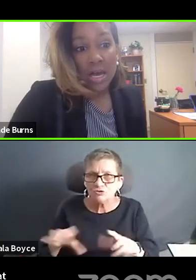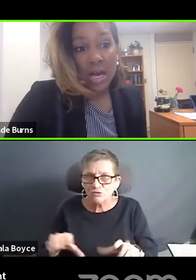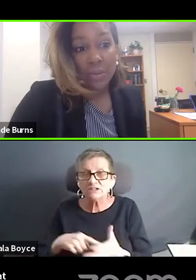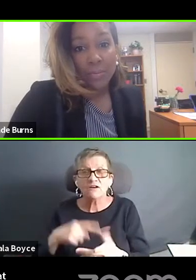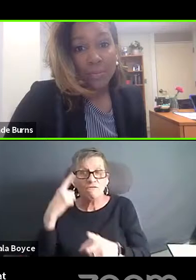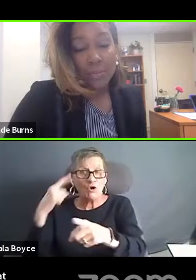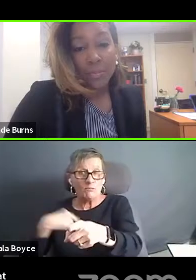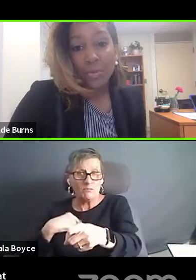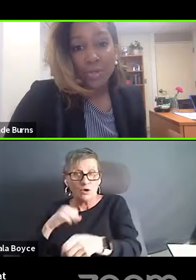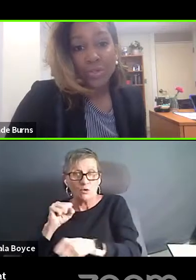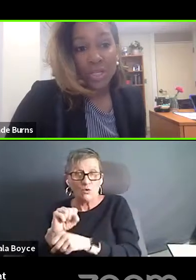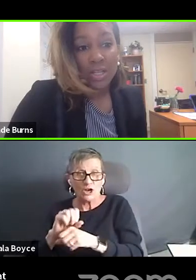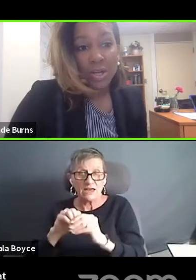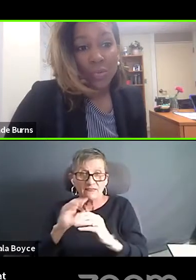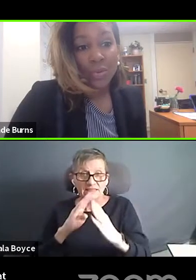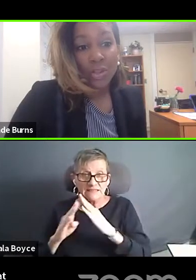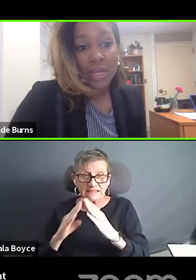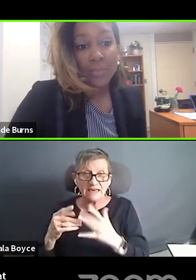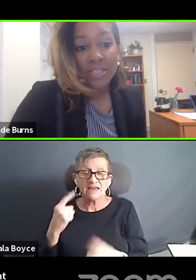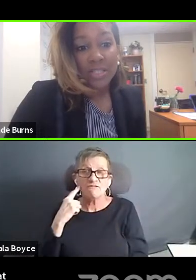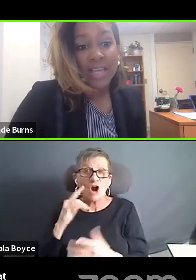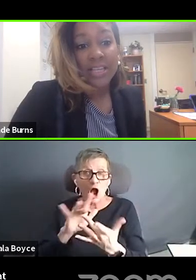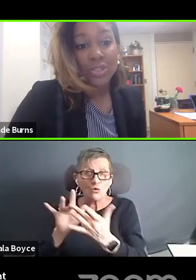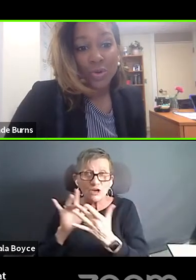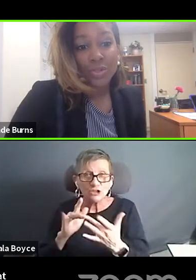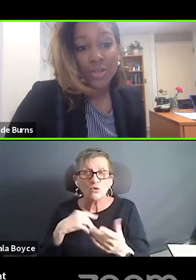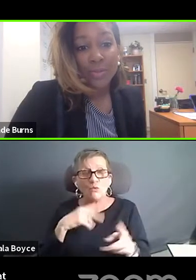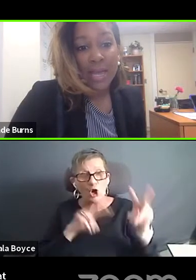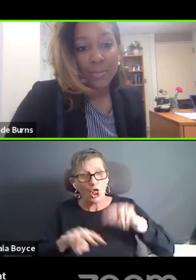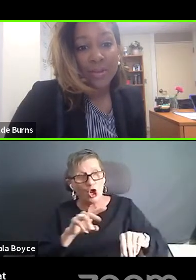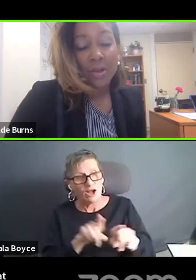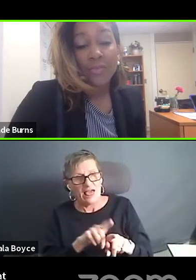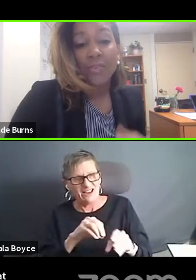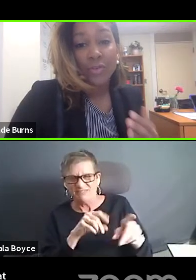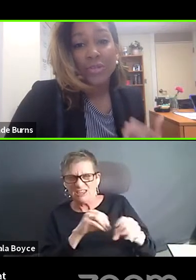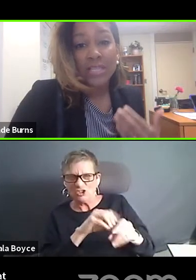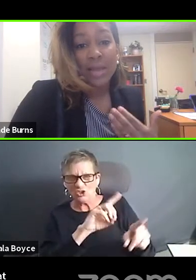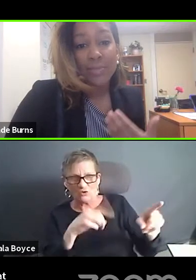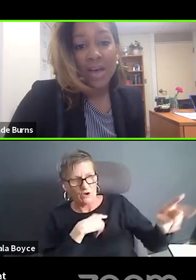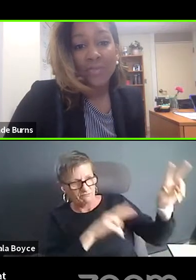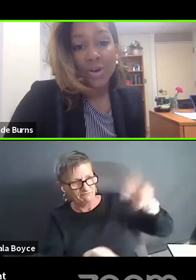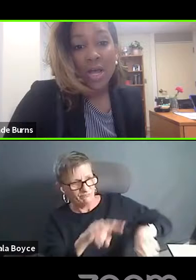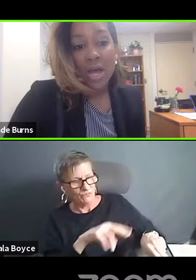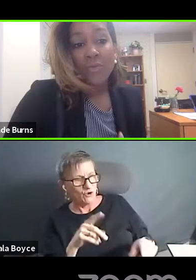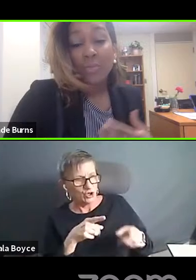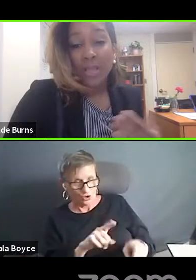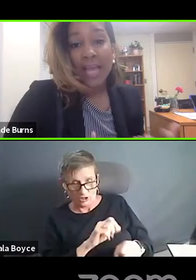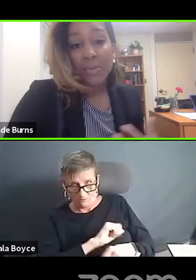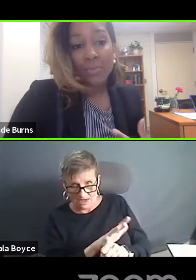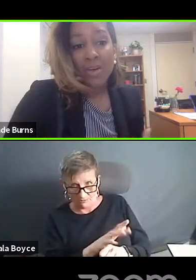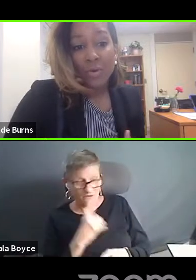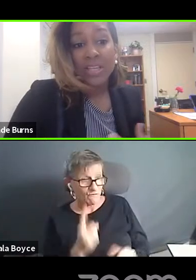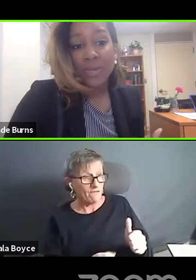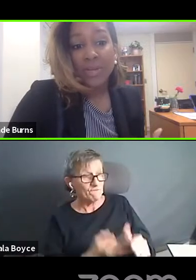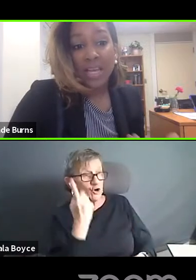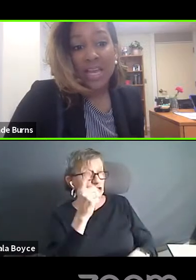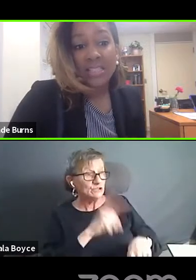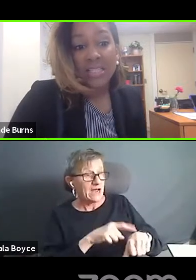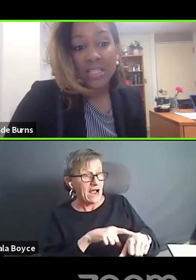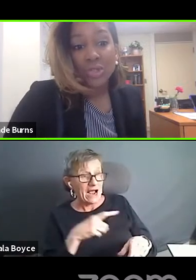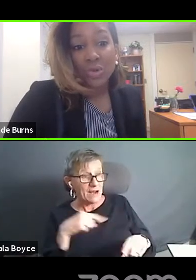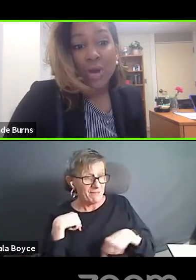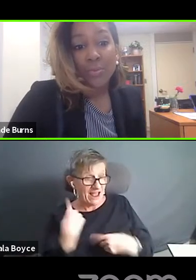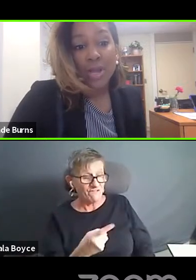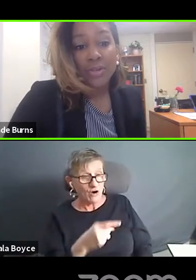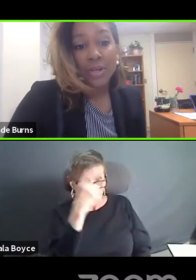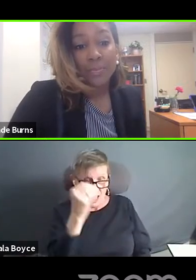city, both research and clinical, when we look at places like Detroit during the pandemic, for the first time ever, for Black and Brown folks, they've been